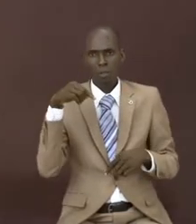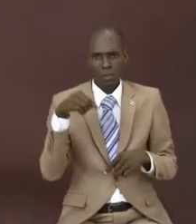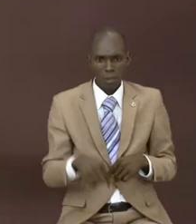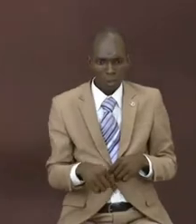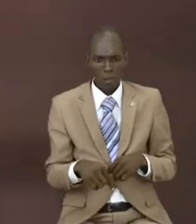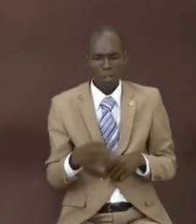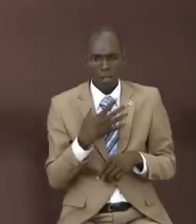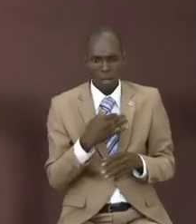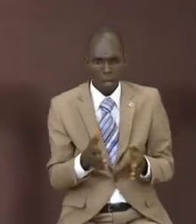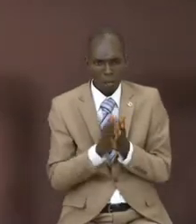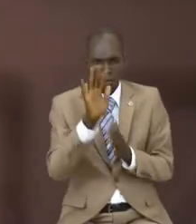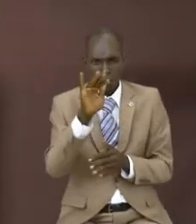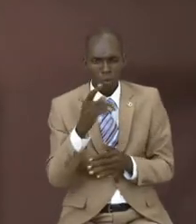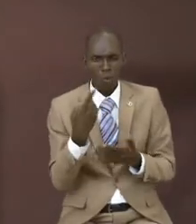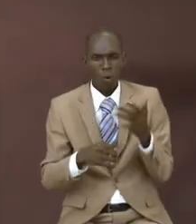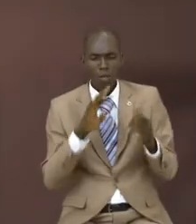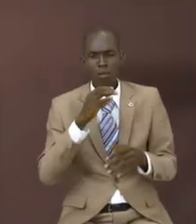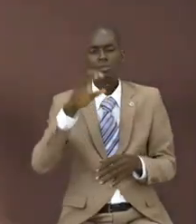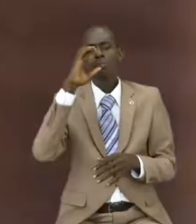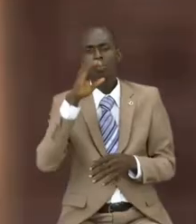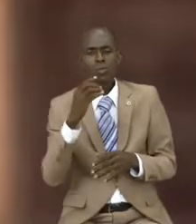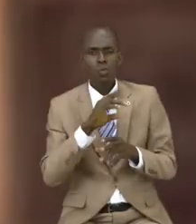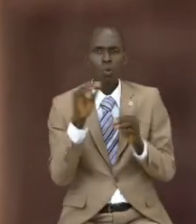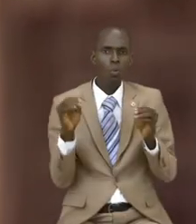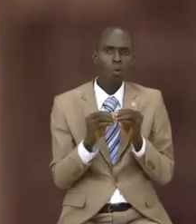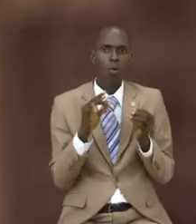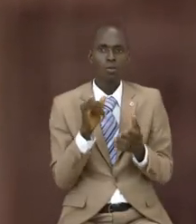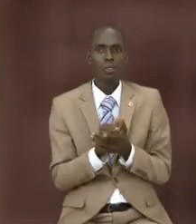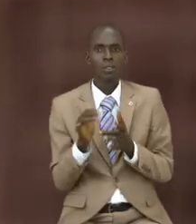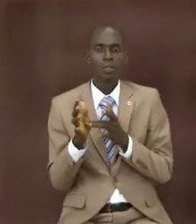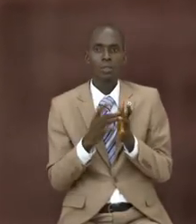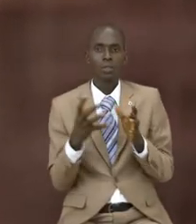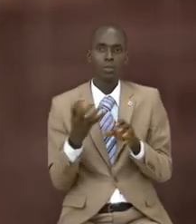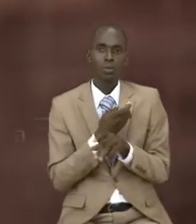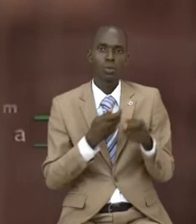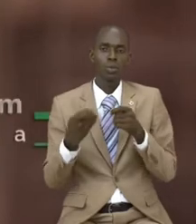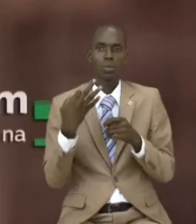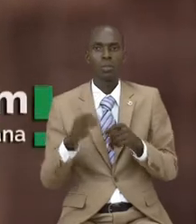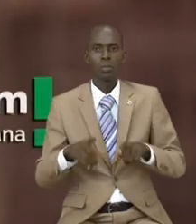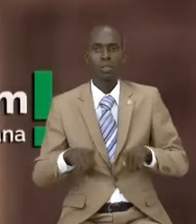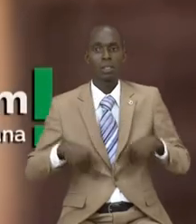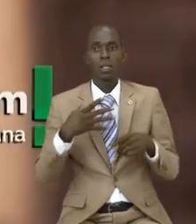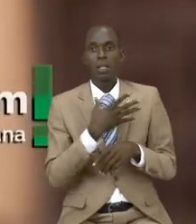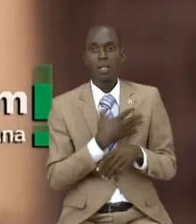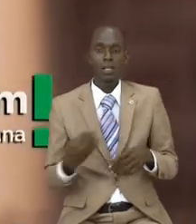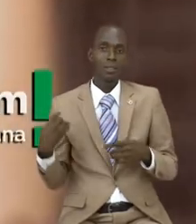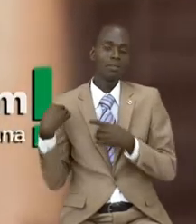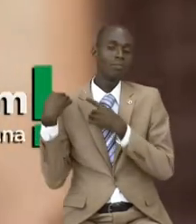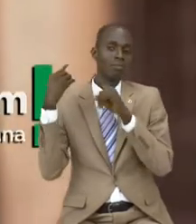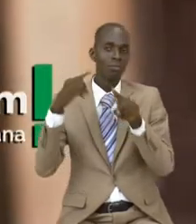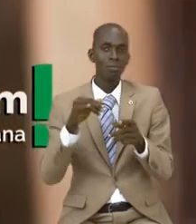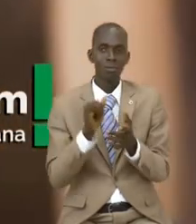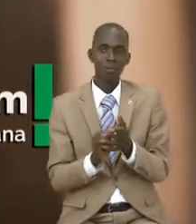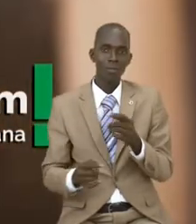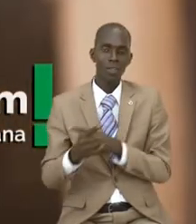are you taking? Hey, where are you people coming from? No more of that. Jesus took control of my life. And since that day, I have